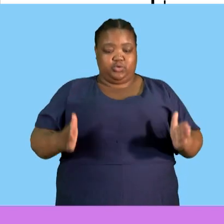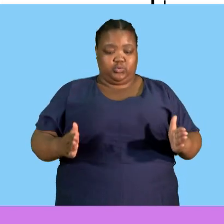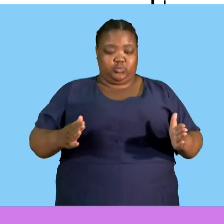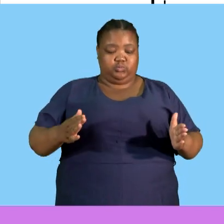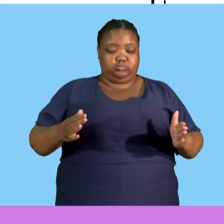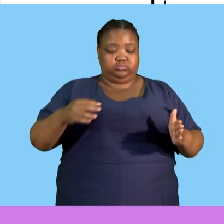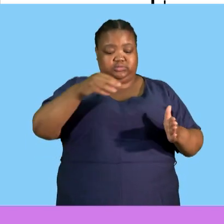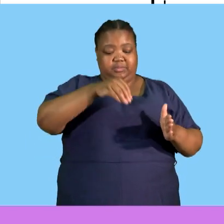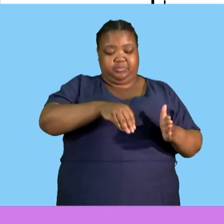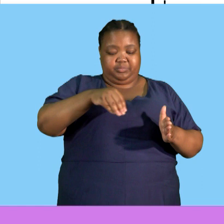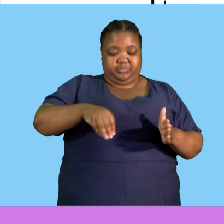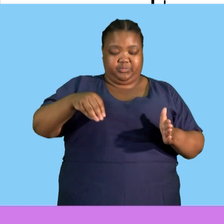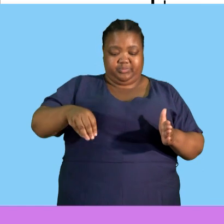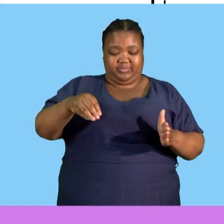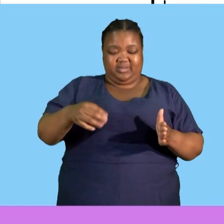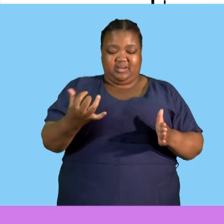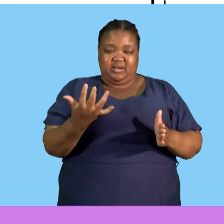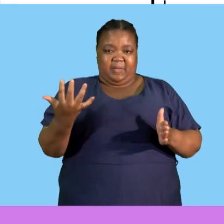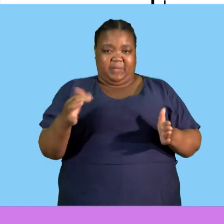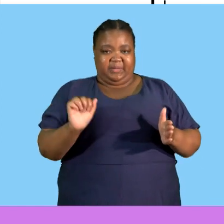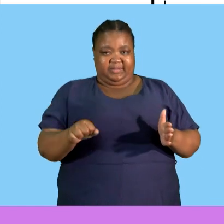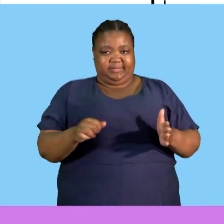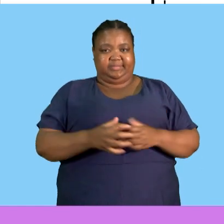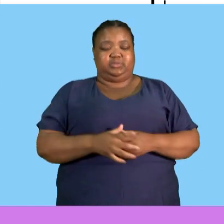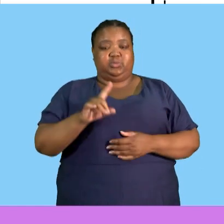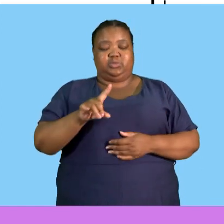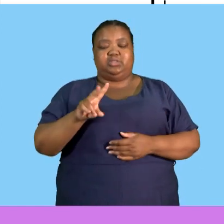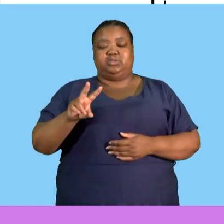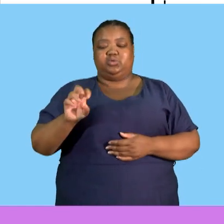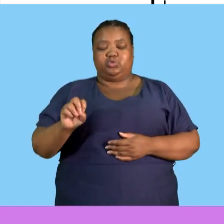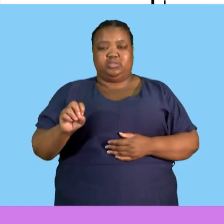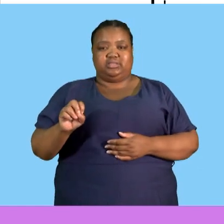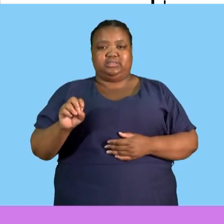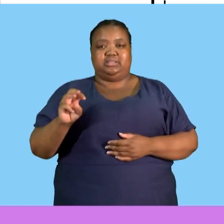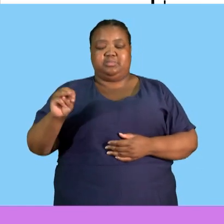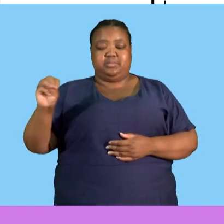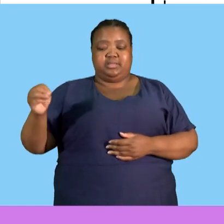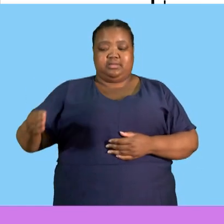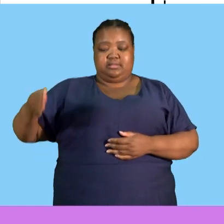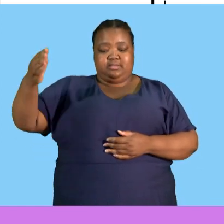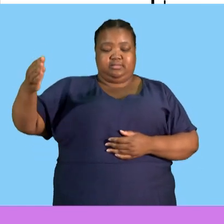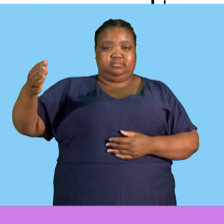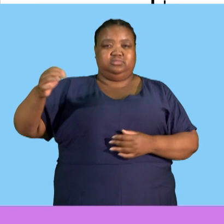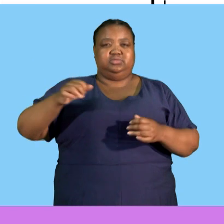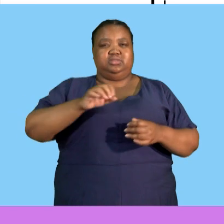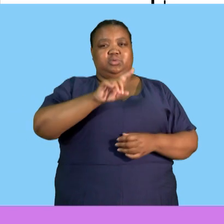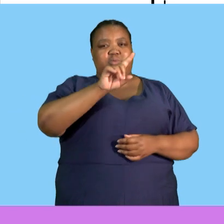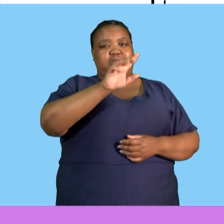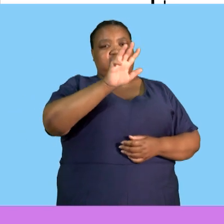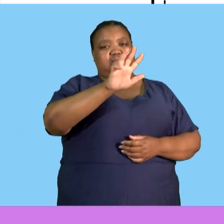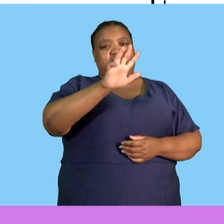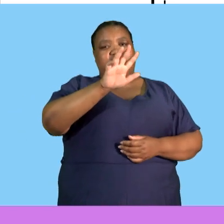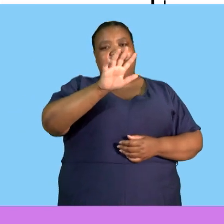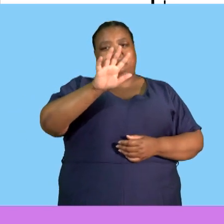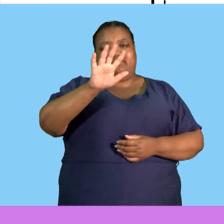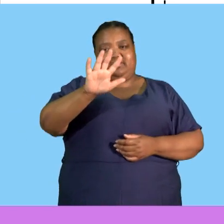exactly, okay, into the rectangular box that is 120 millimeters wide and 150